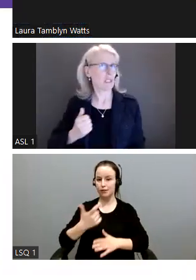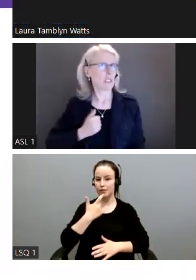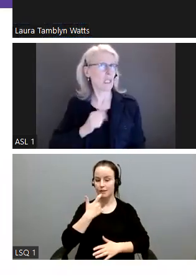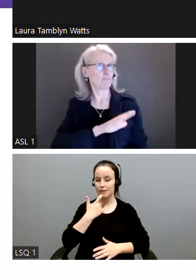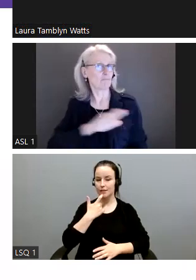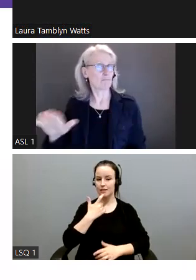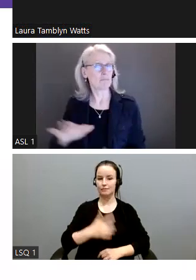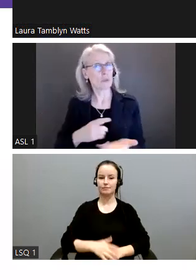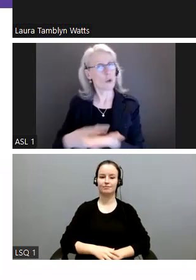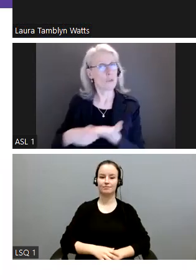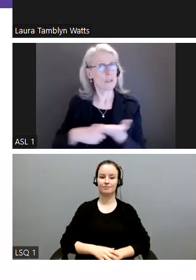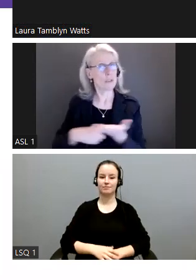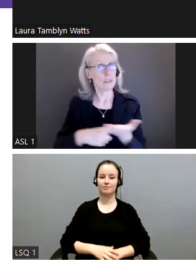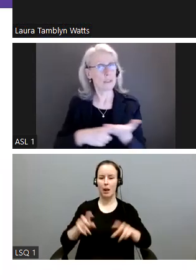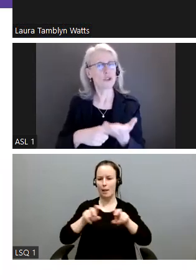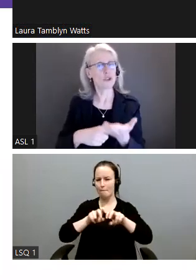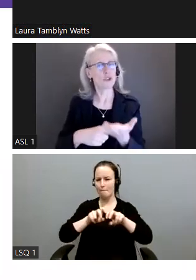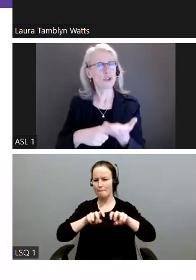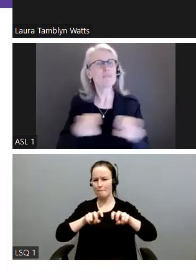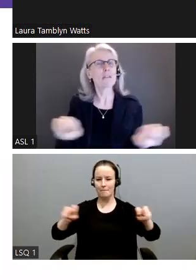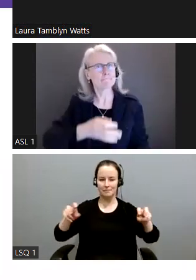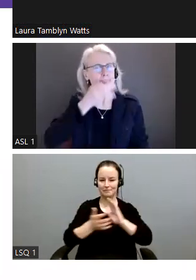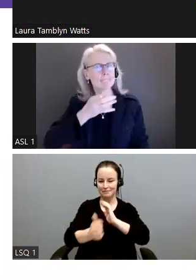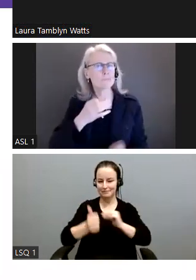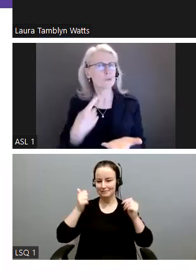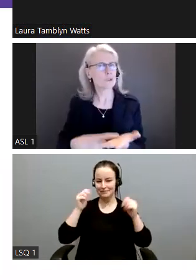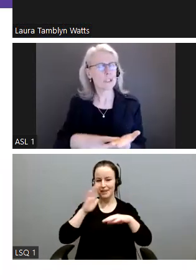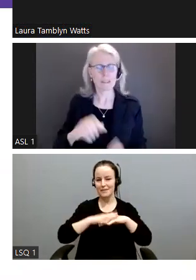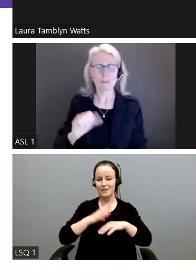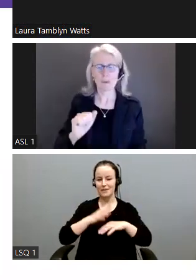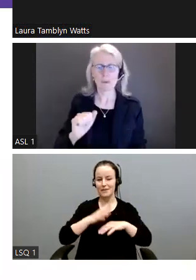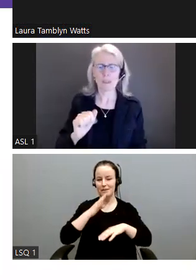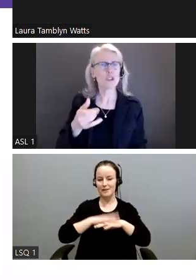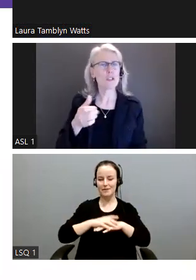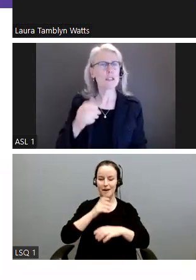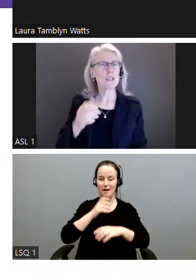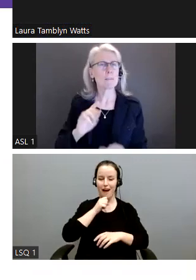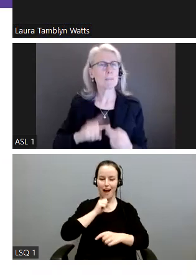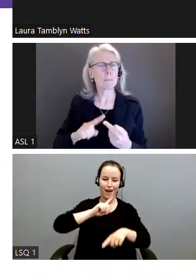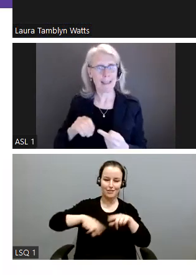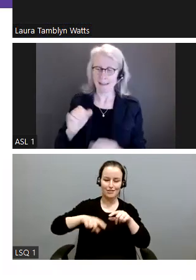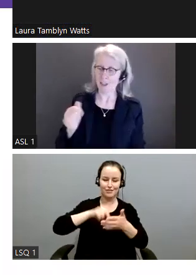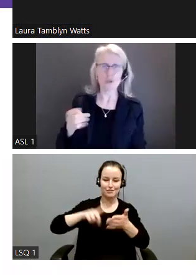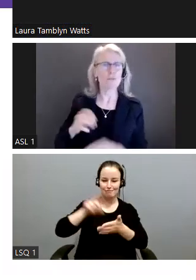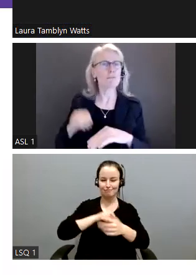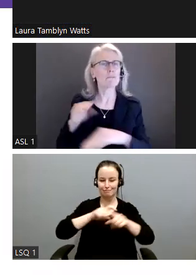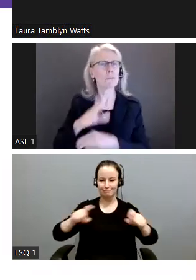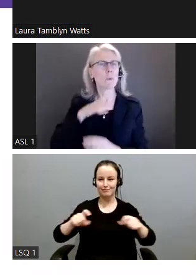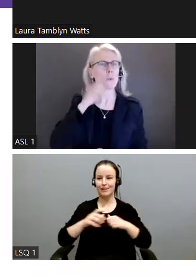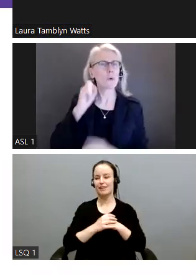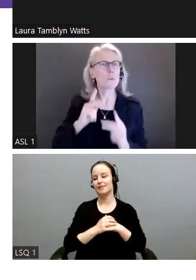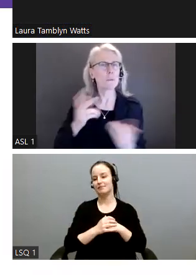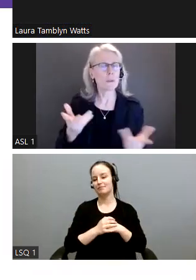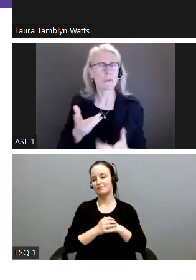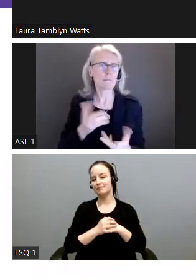of experts to address ageism, its impacts on the rights of older persons in areas as vast as